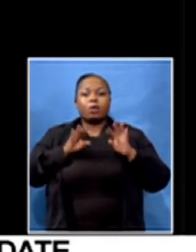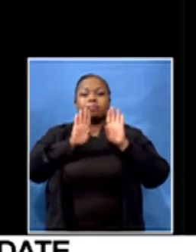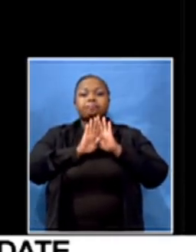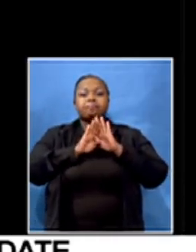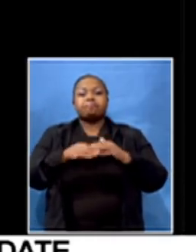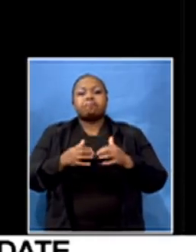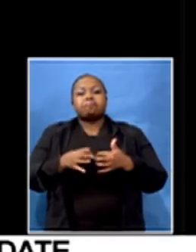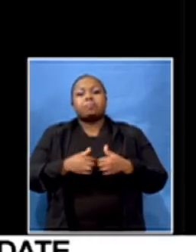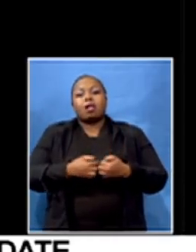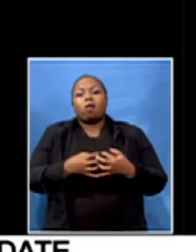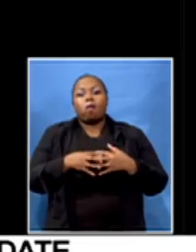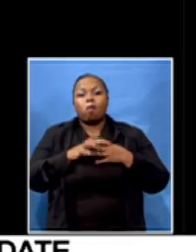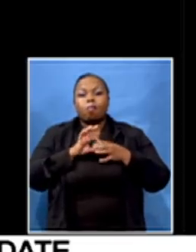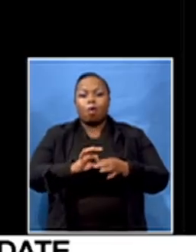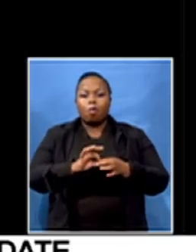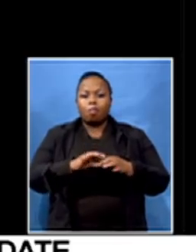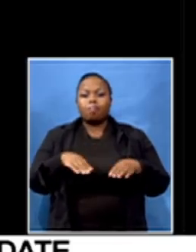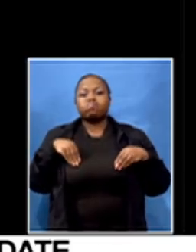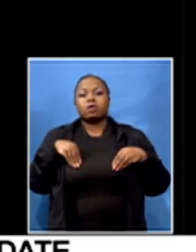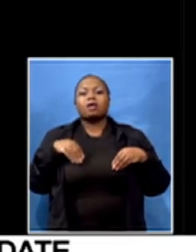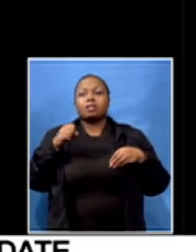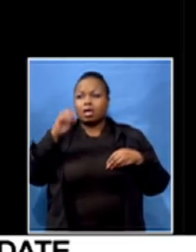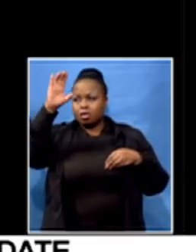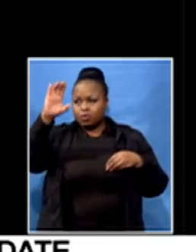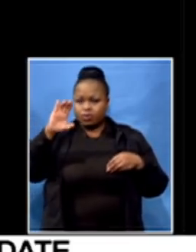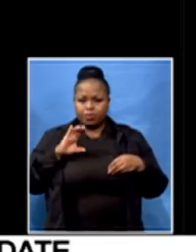small businesses and huge businesses. So the